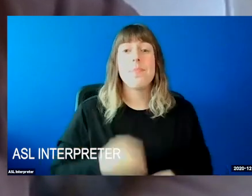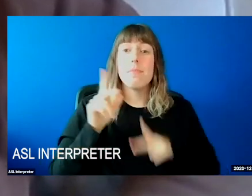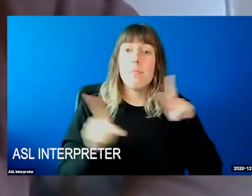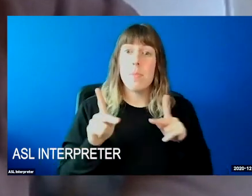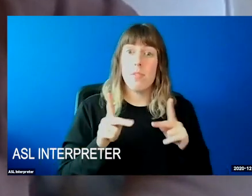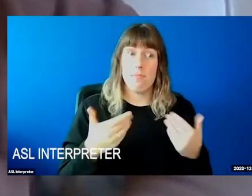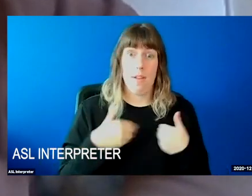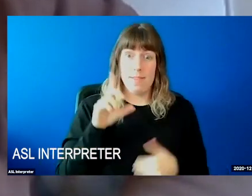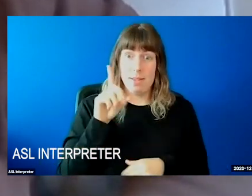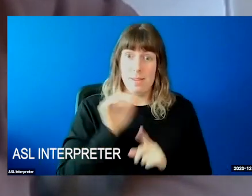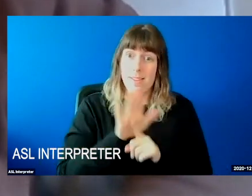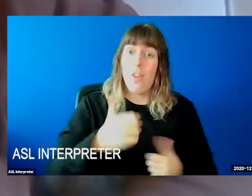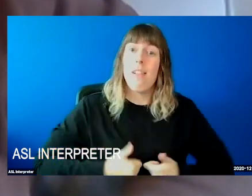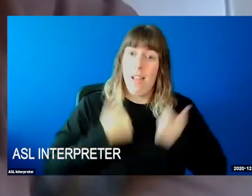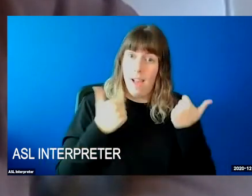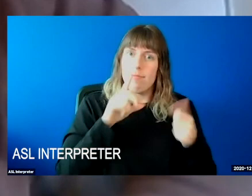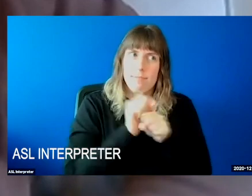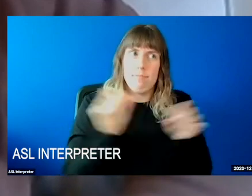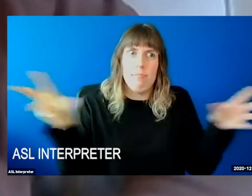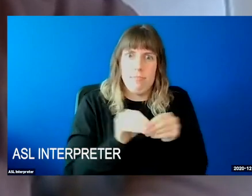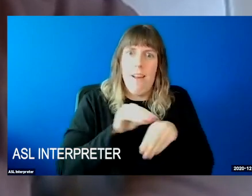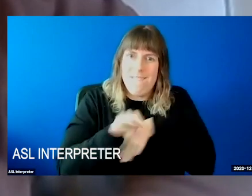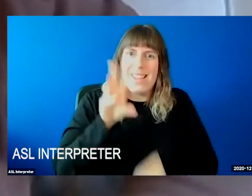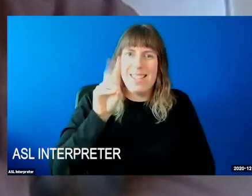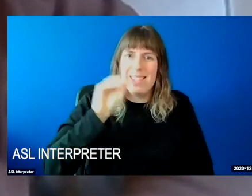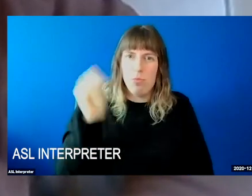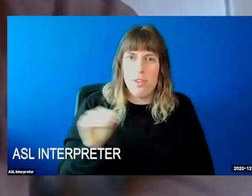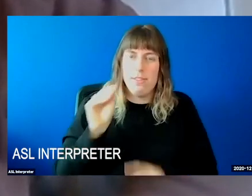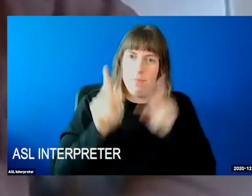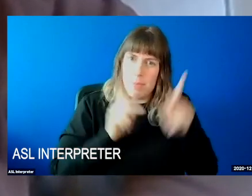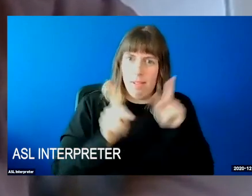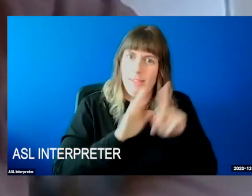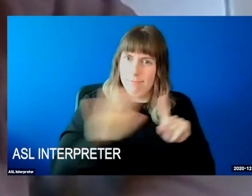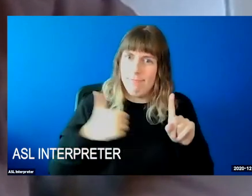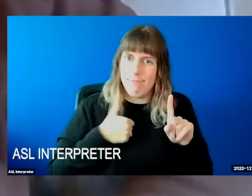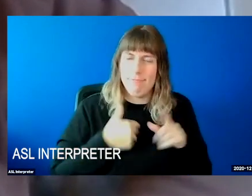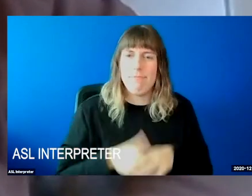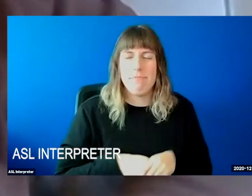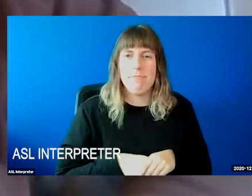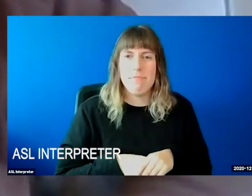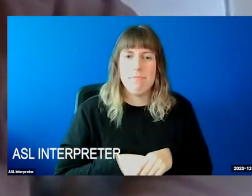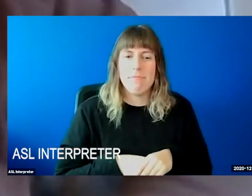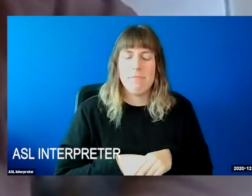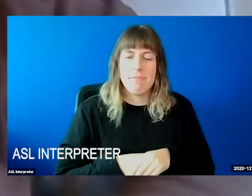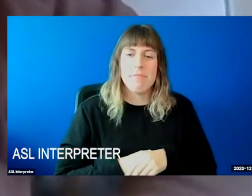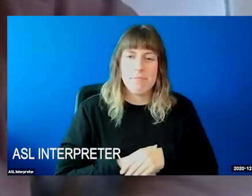So the lives of people with disabilities touch 60% of the population in different